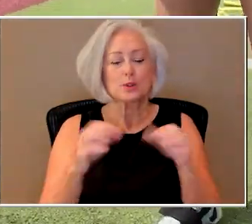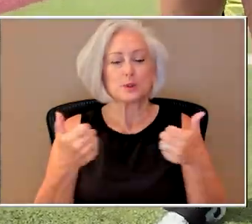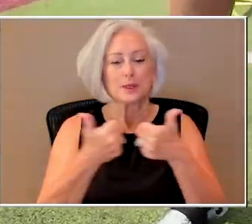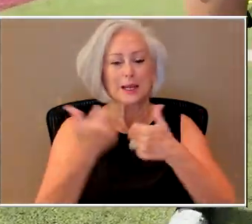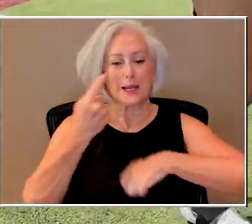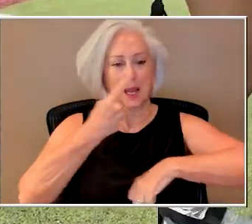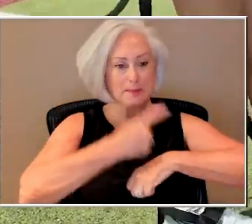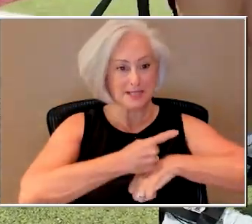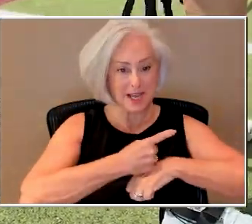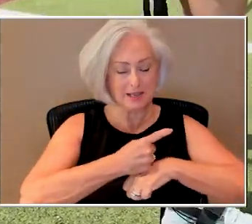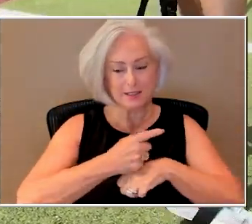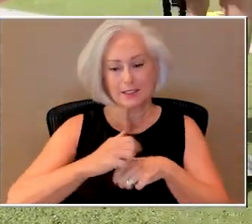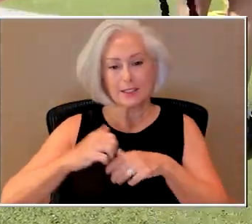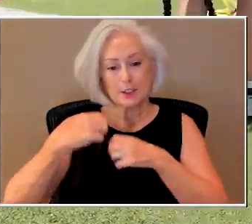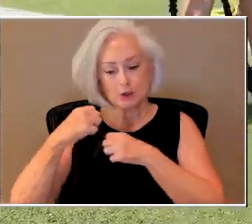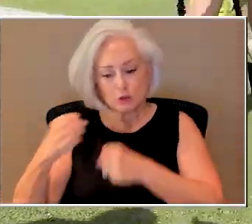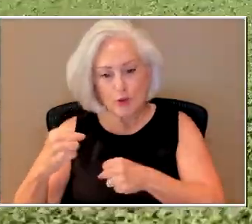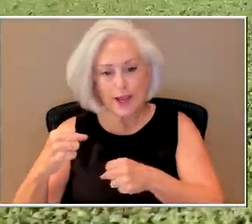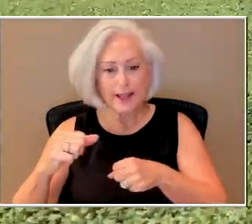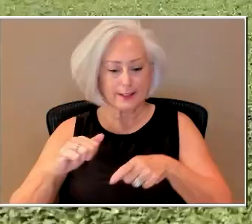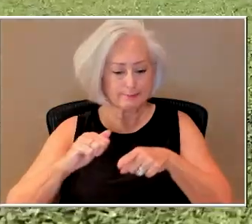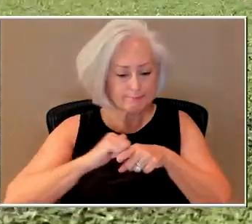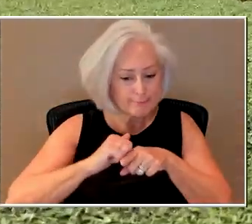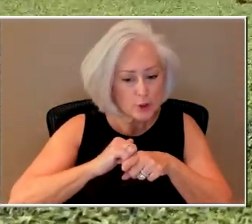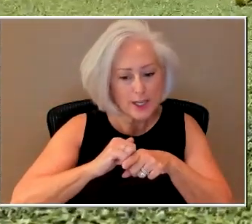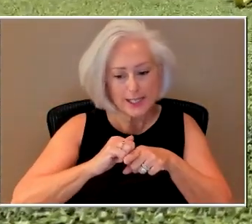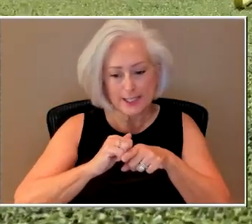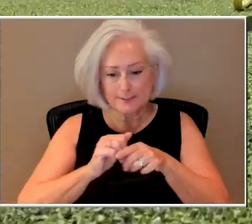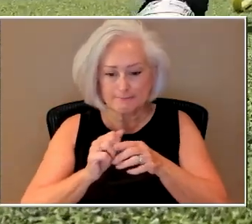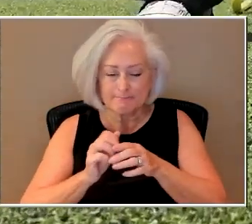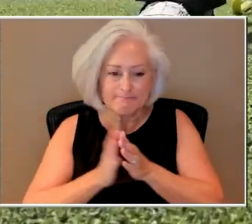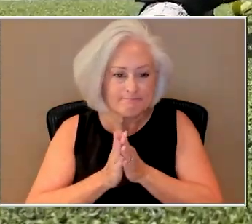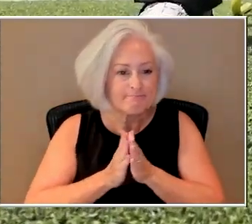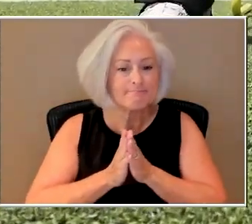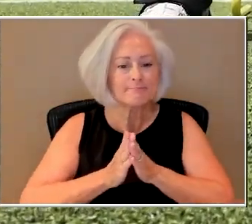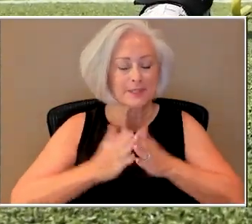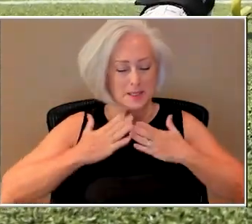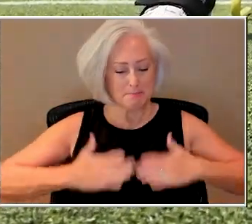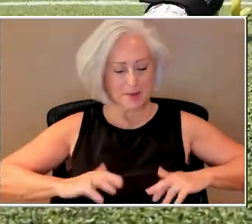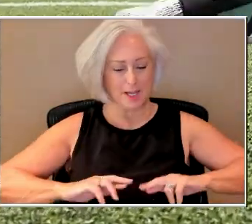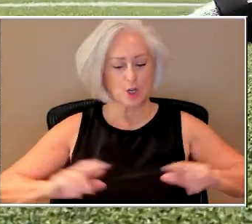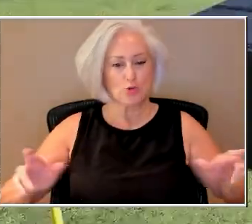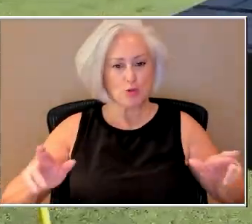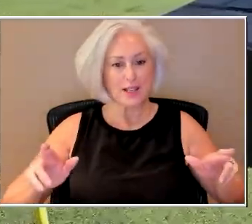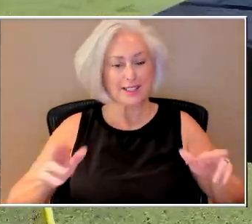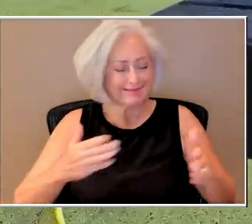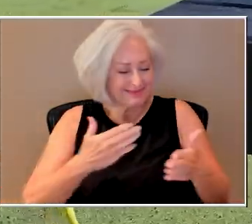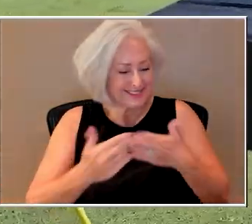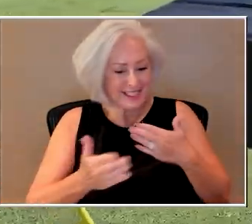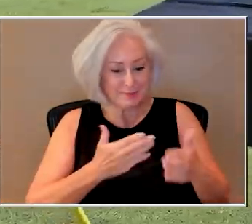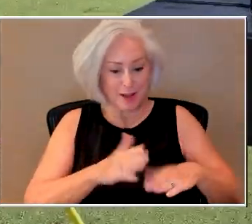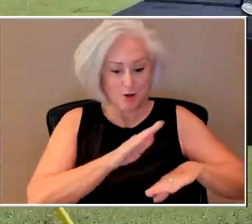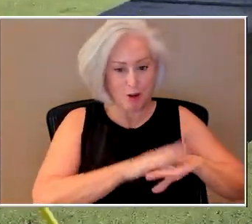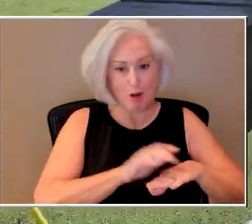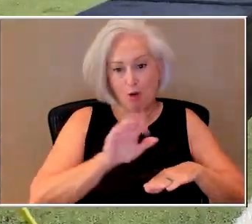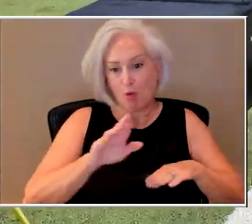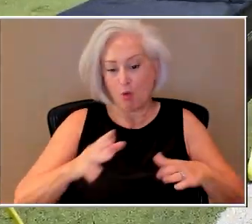Dedicated athletes keep their bodies ready even in the off season. And these 2 champs have expert